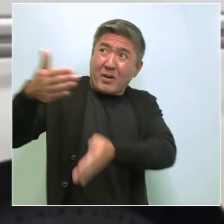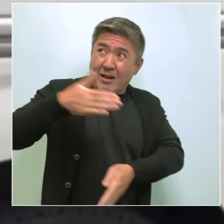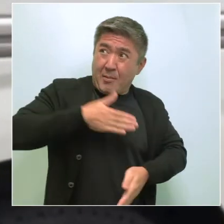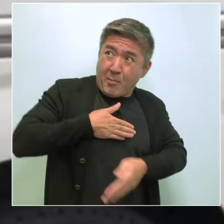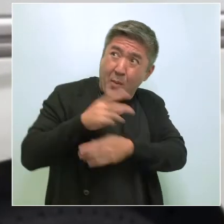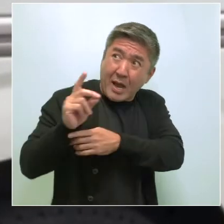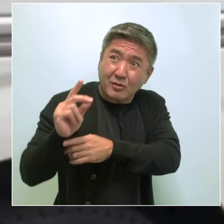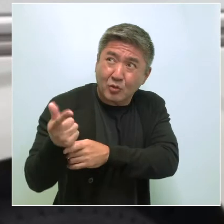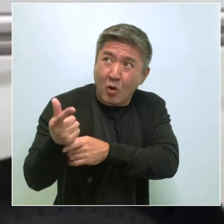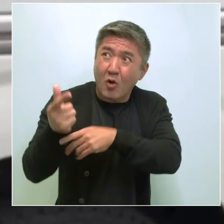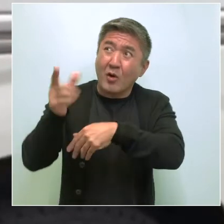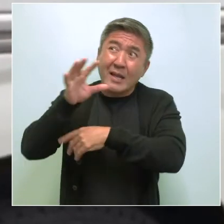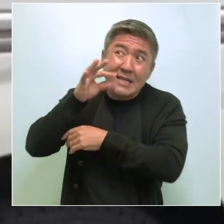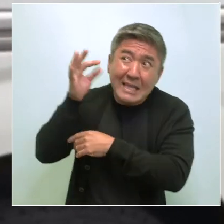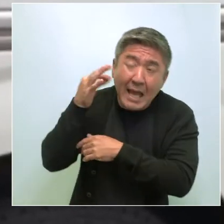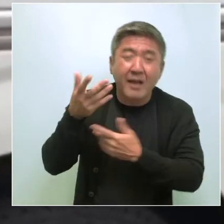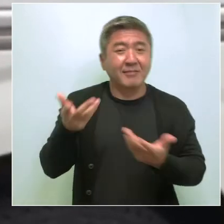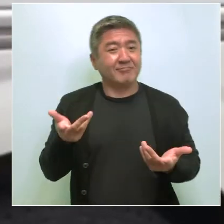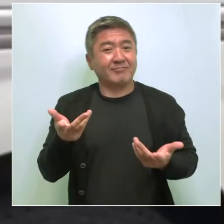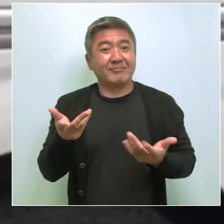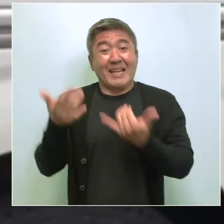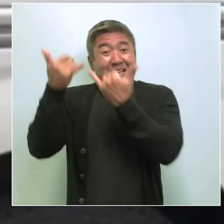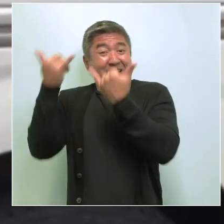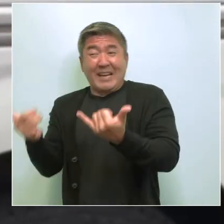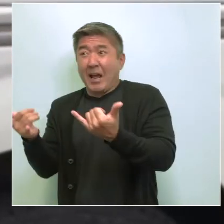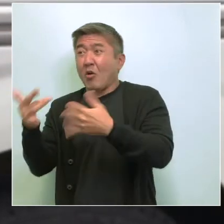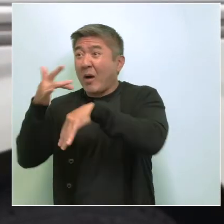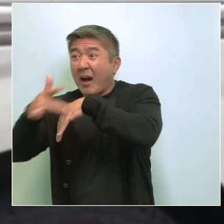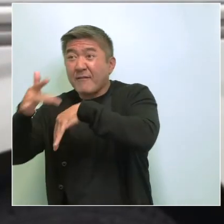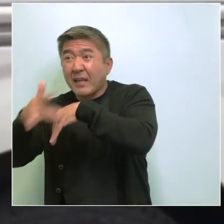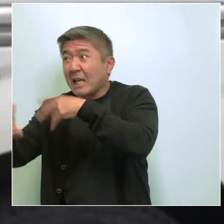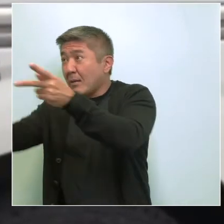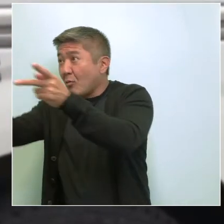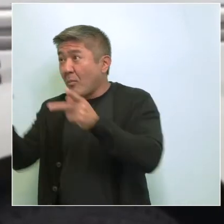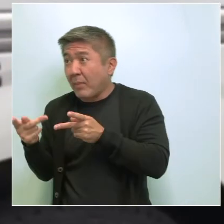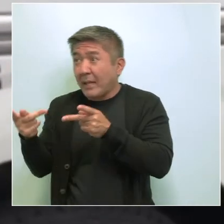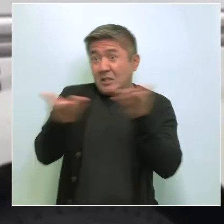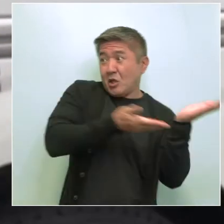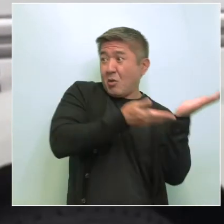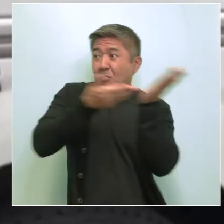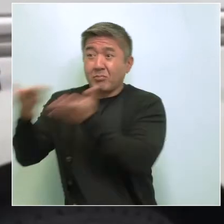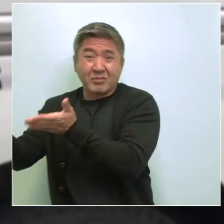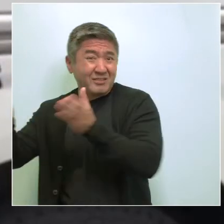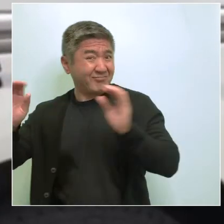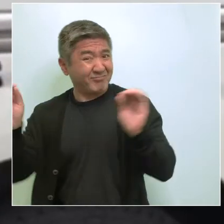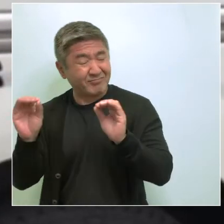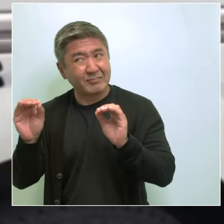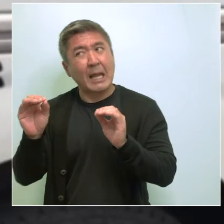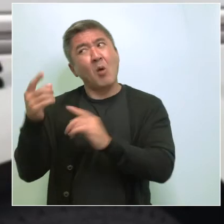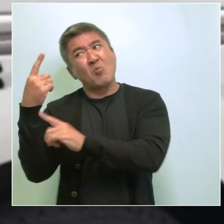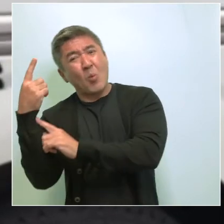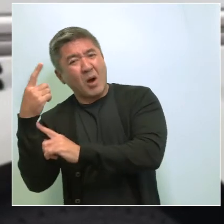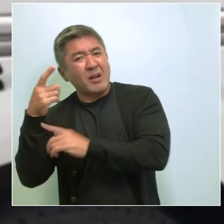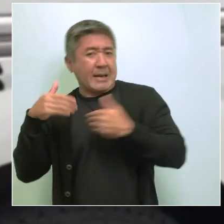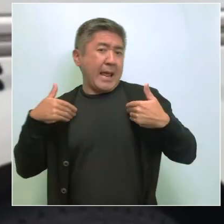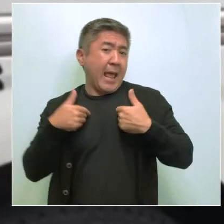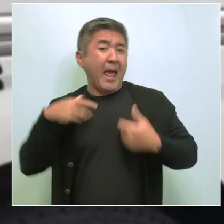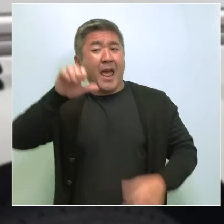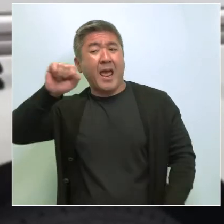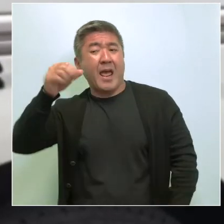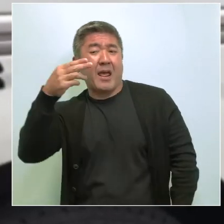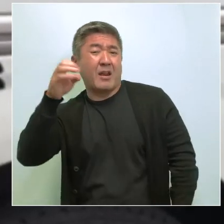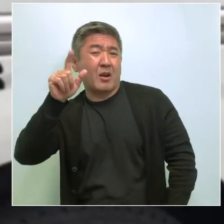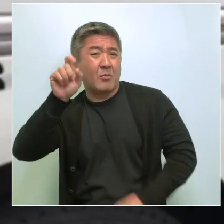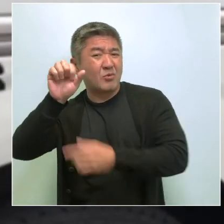dog there or your cat there, or make sure it's someplace safe that you can leave your animal. Right now, there is nothing available that you can take your pet to other than an